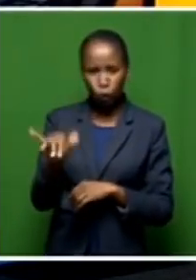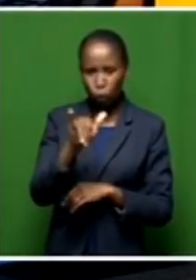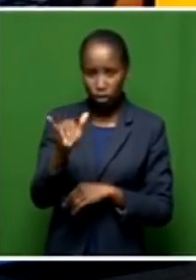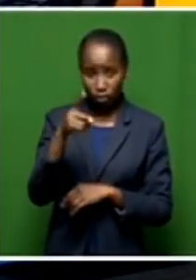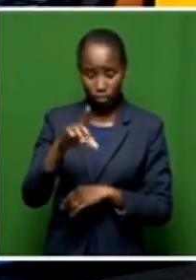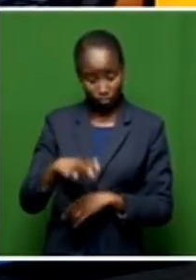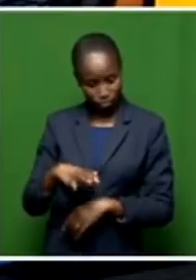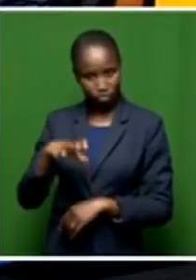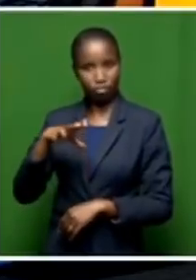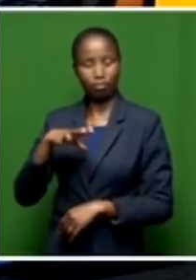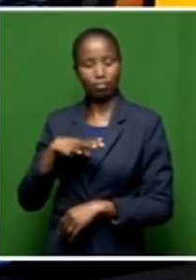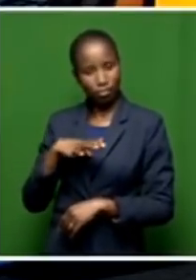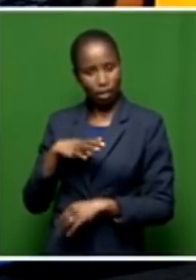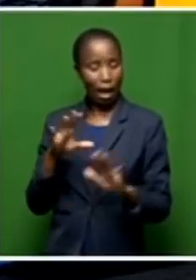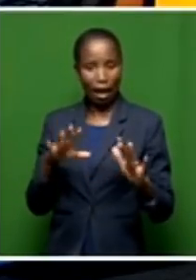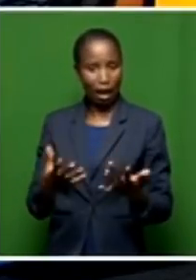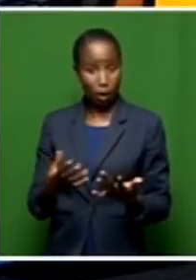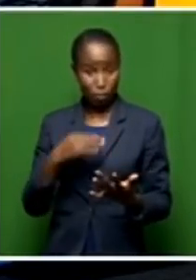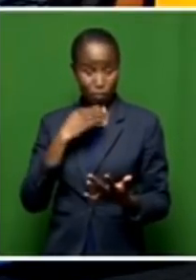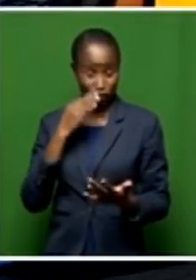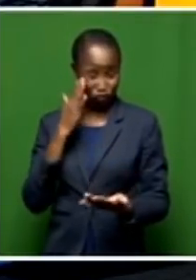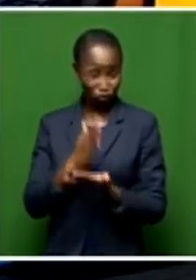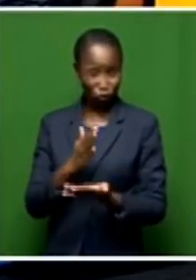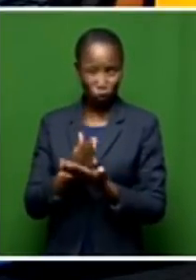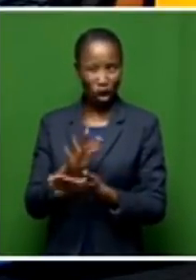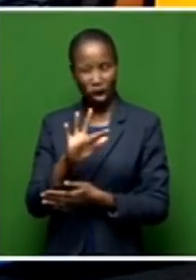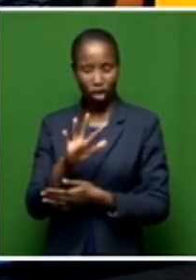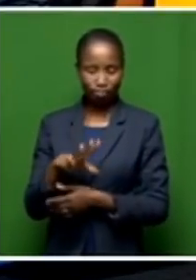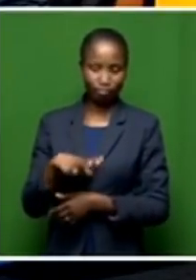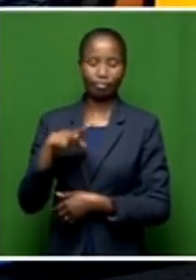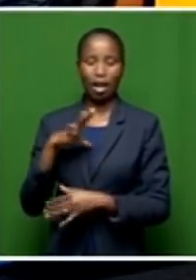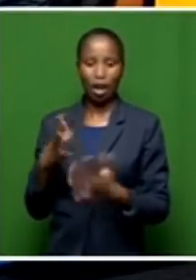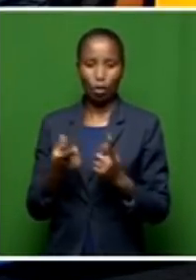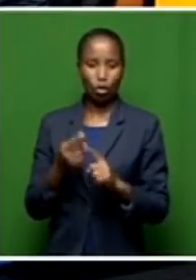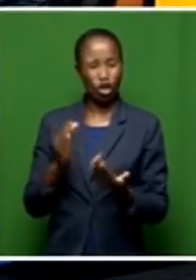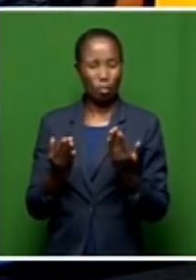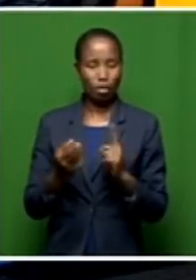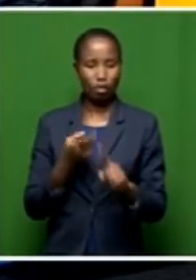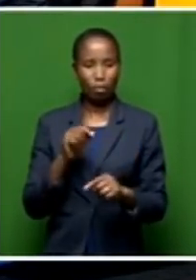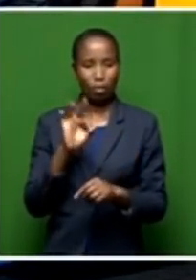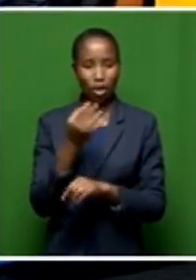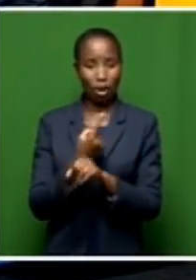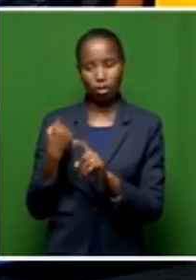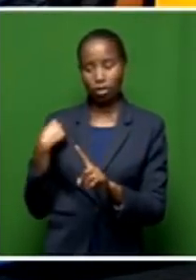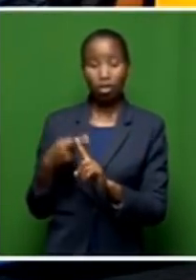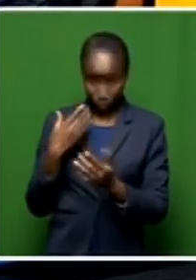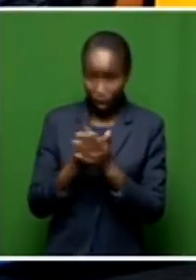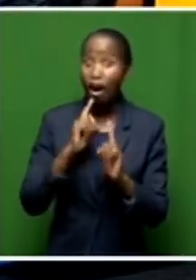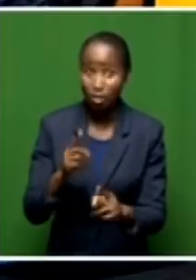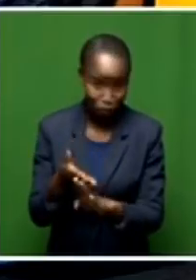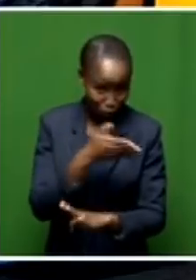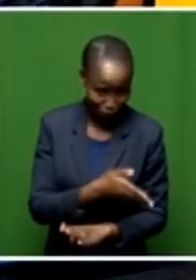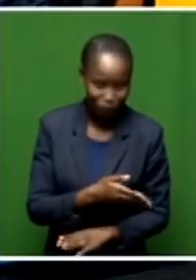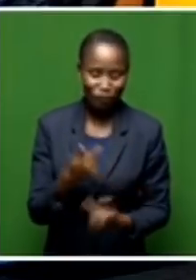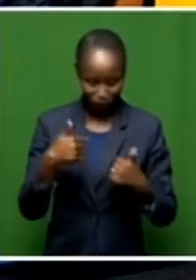moment compared to maybe 3 hours from now? Can I answer that before Prof answers? Okay, go. Let's see. I have 100% confidence. 100%.